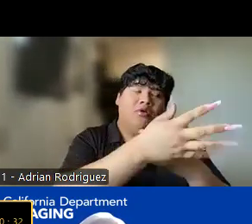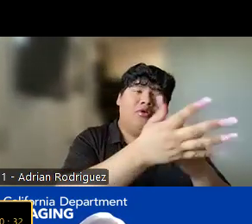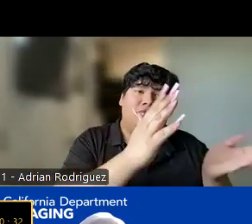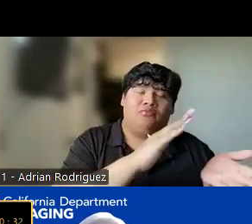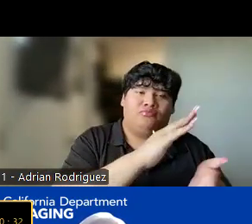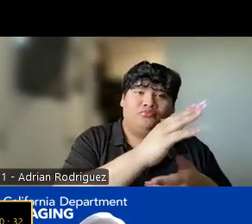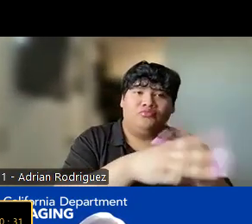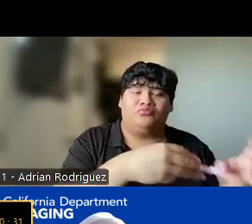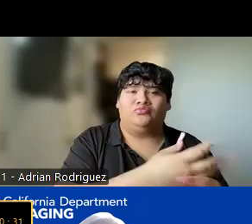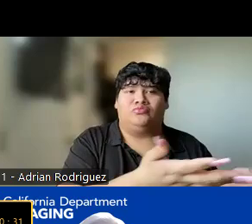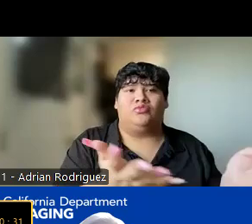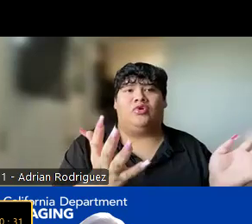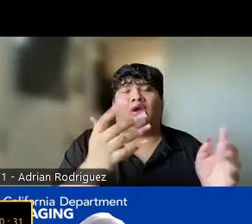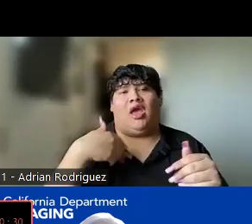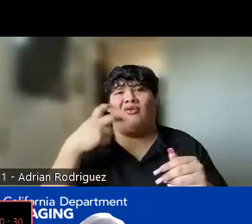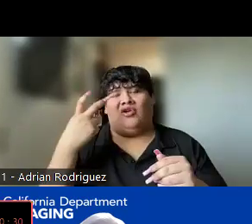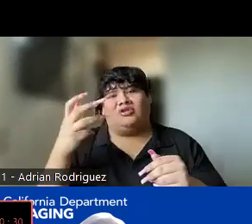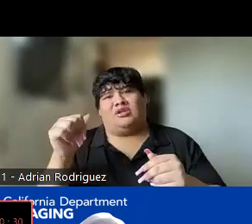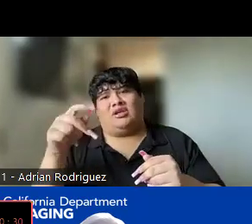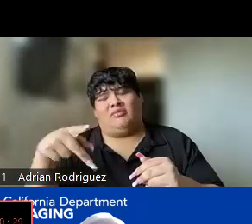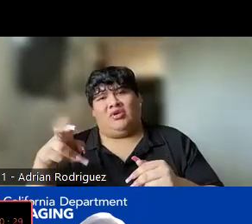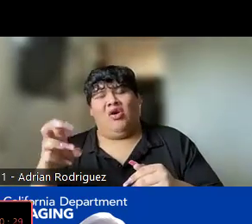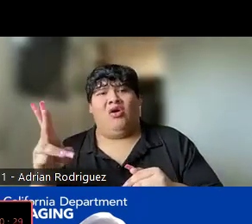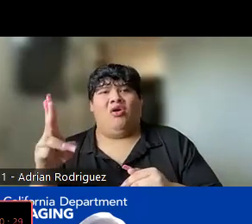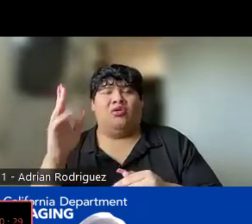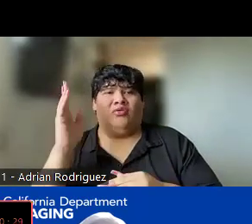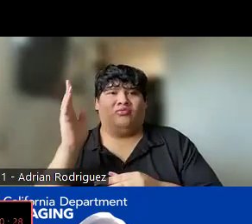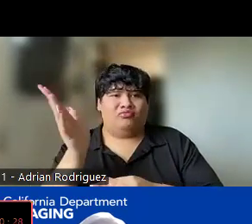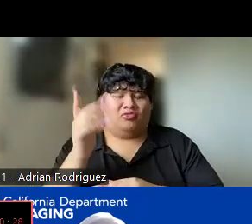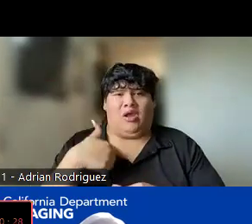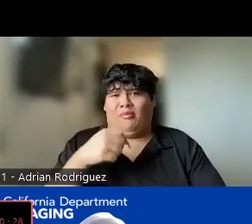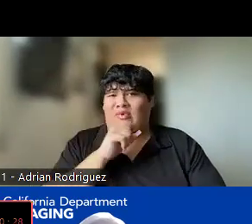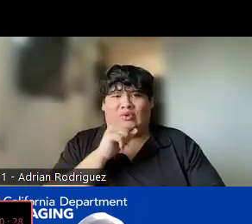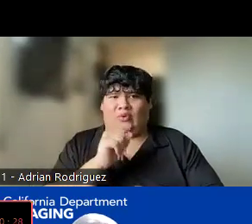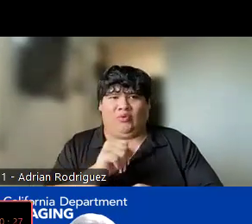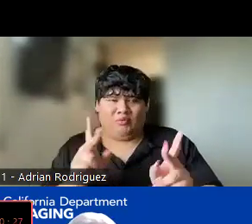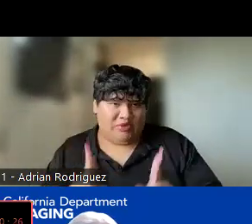I watch AARP webinars. I'm an old person.